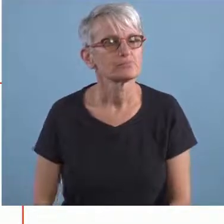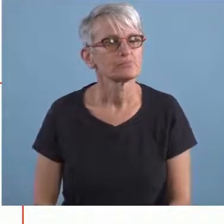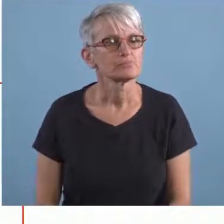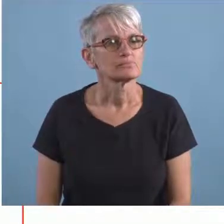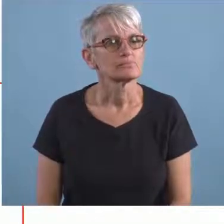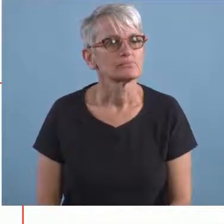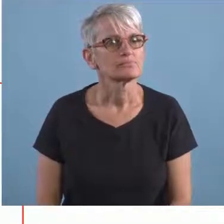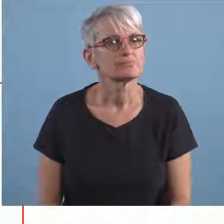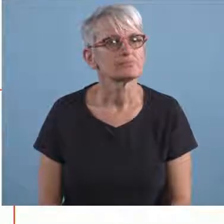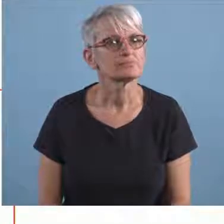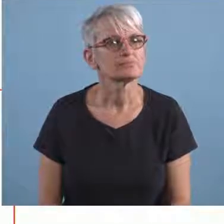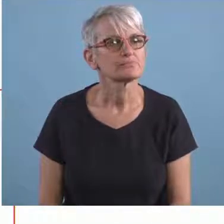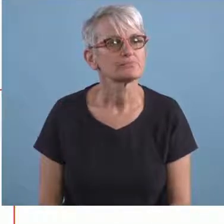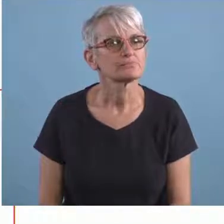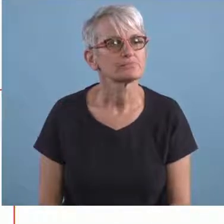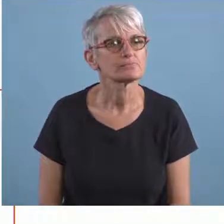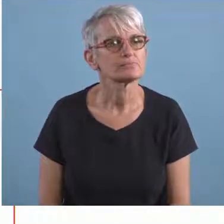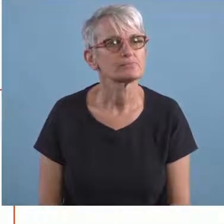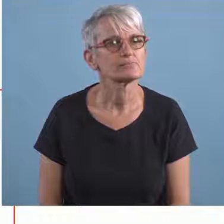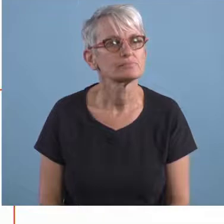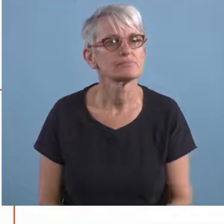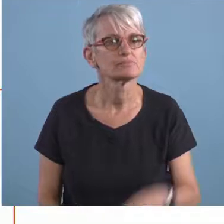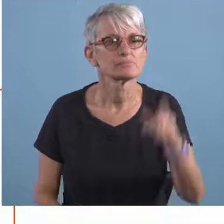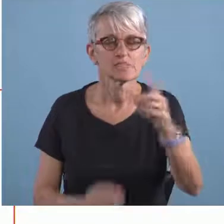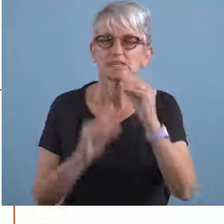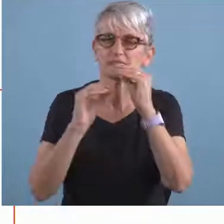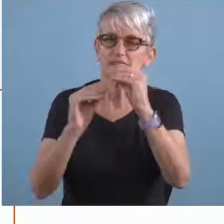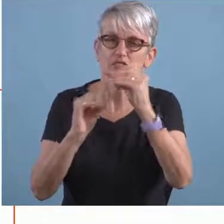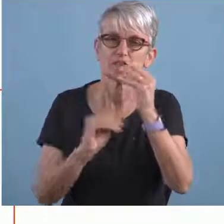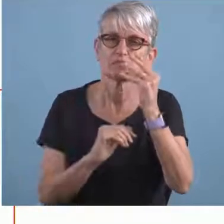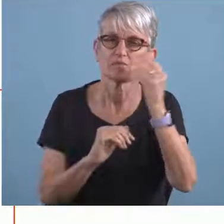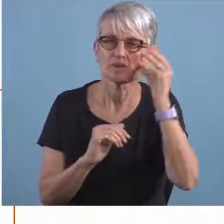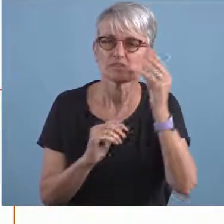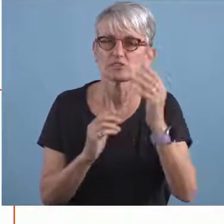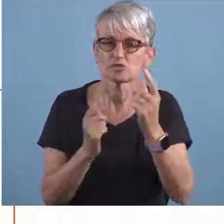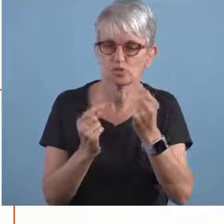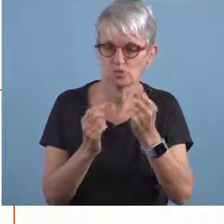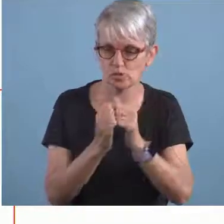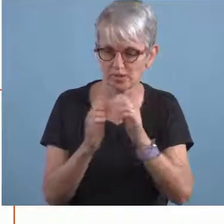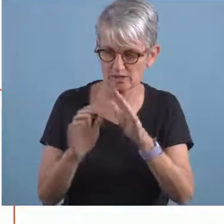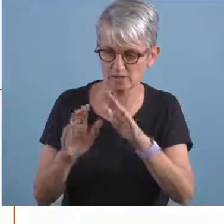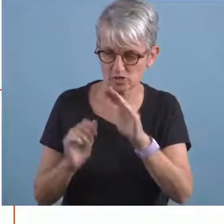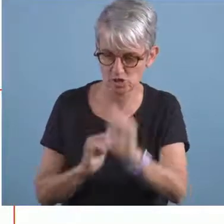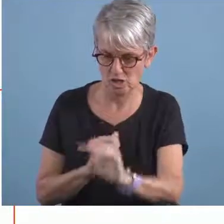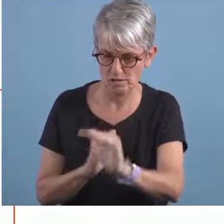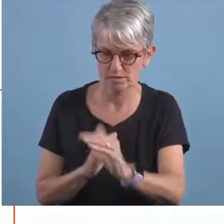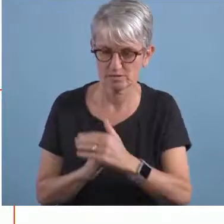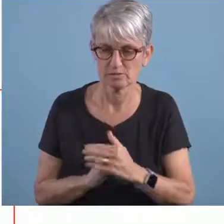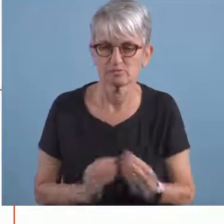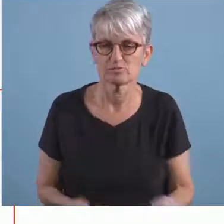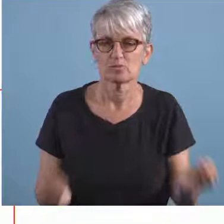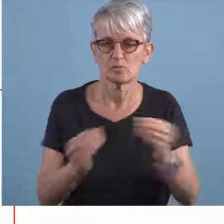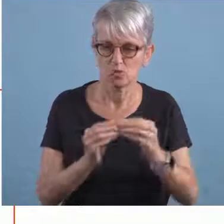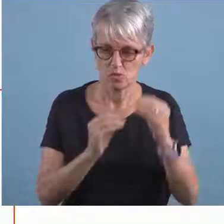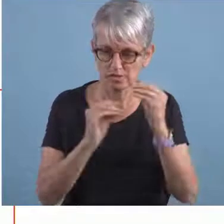And the next slide was teaching the parents what to do with their child. And there was more teaching being done